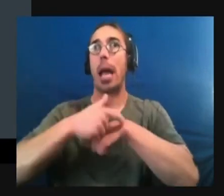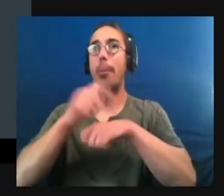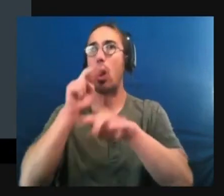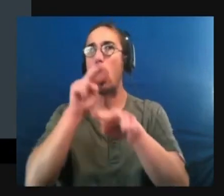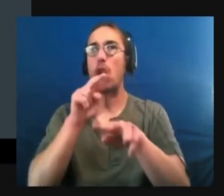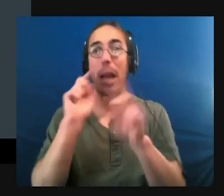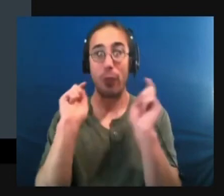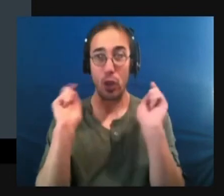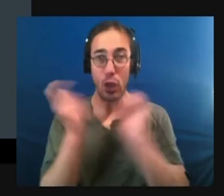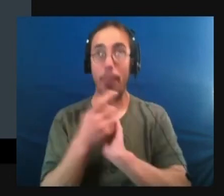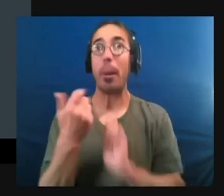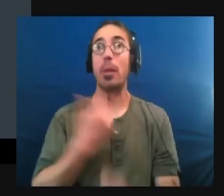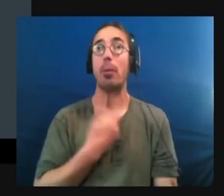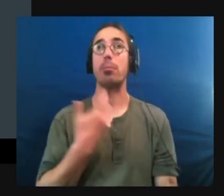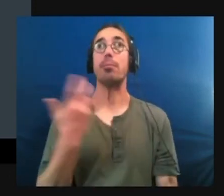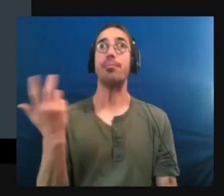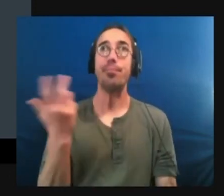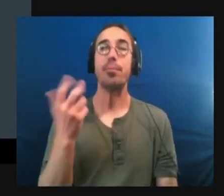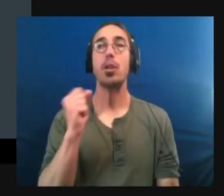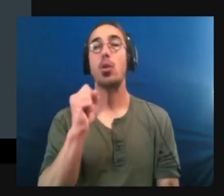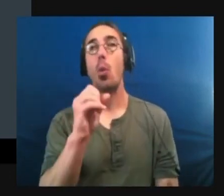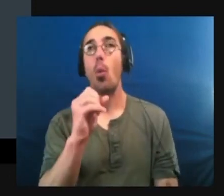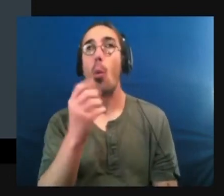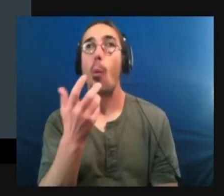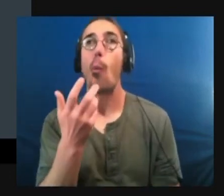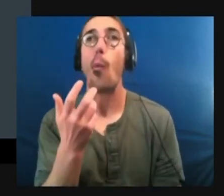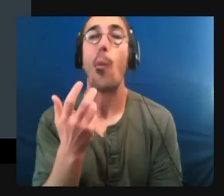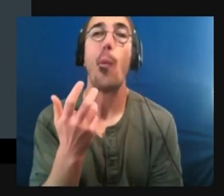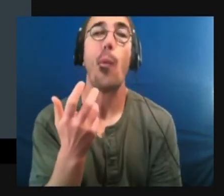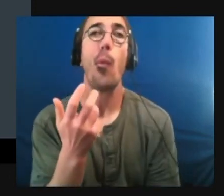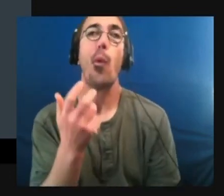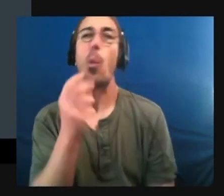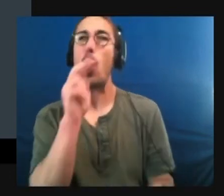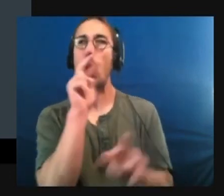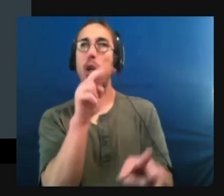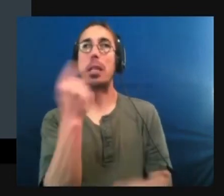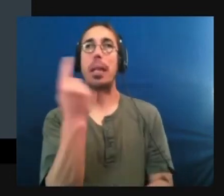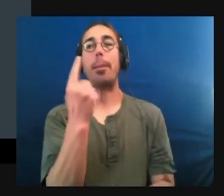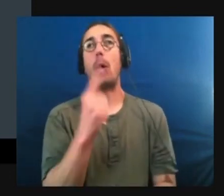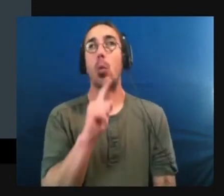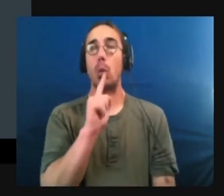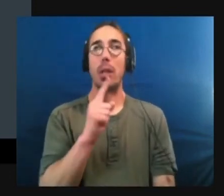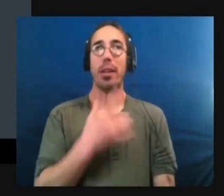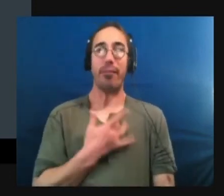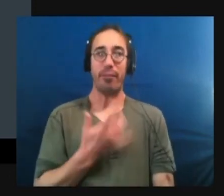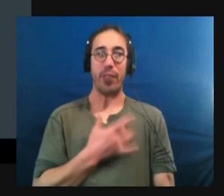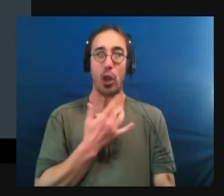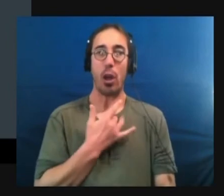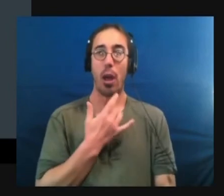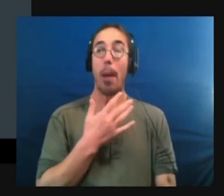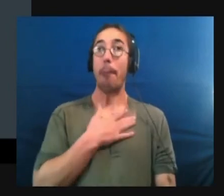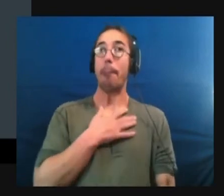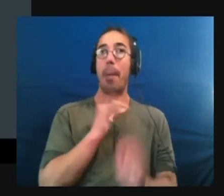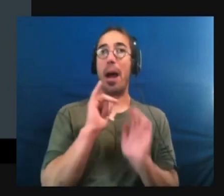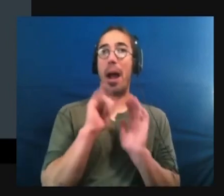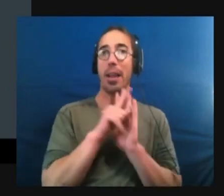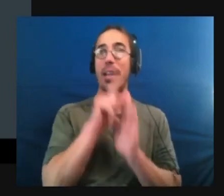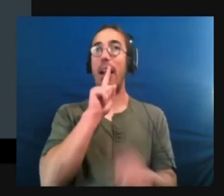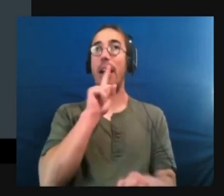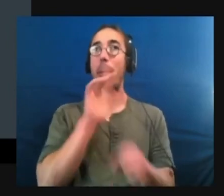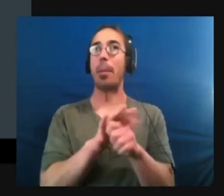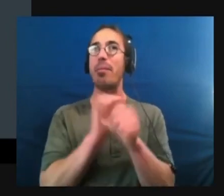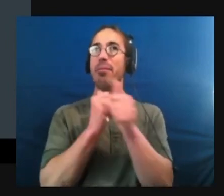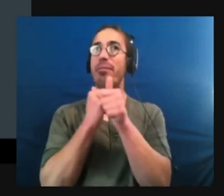change. So let's look at something that an identity that I'm highly committed to and I'm